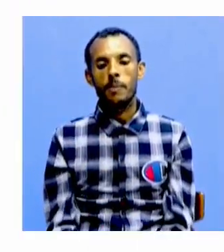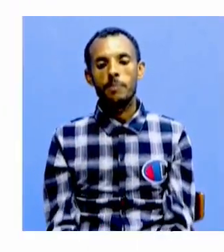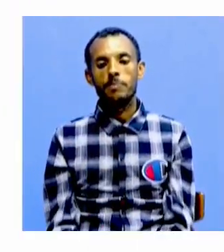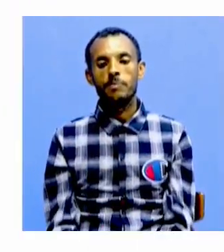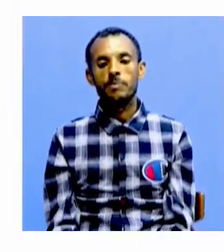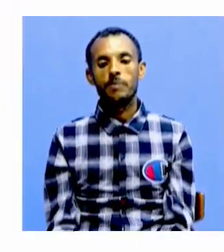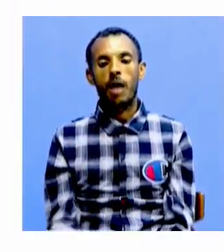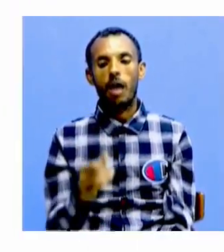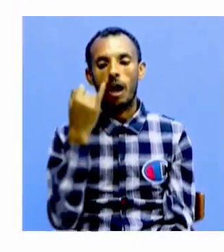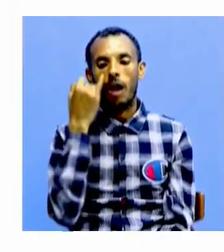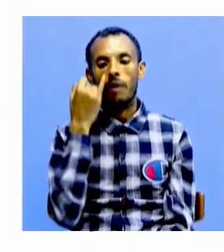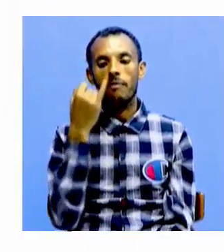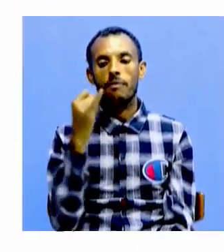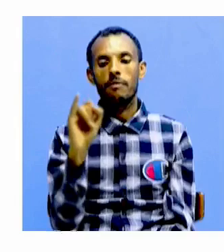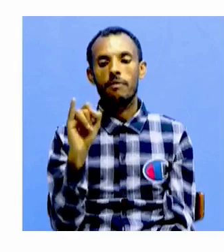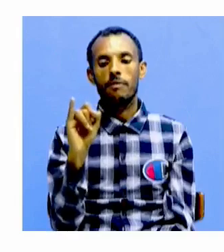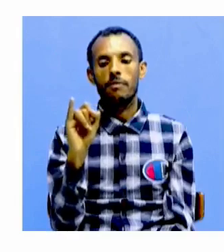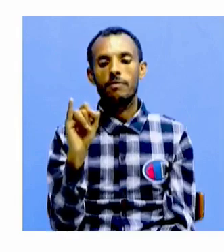If